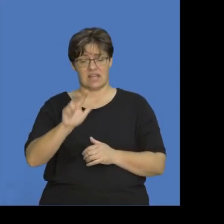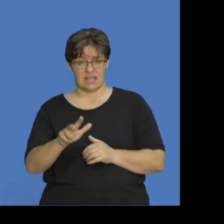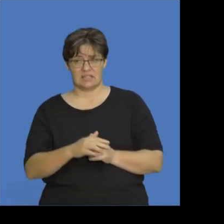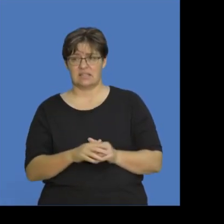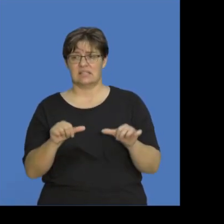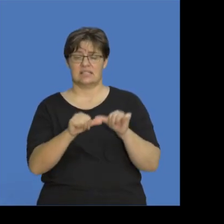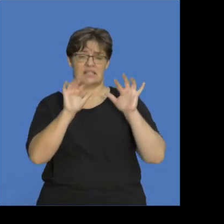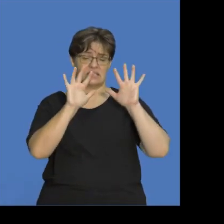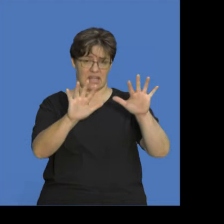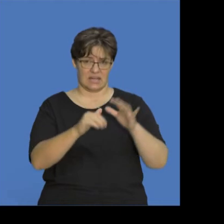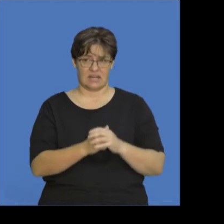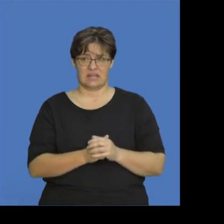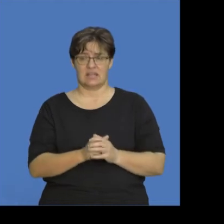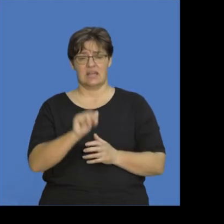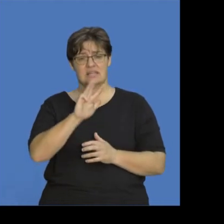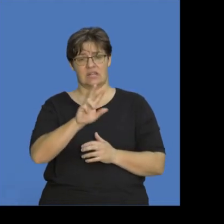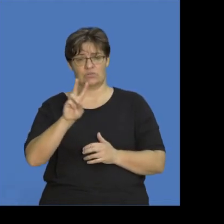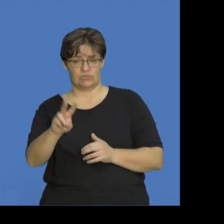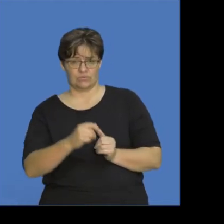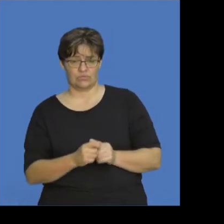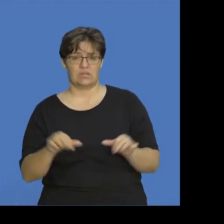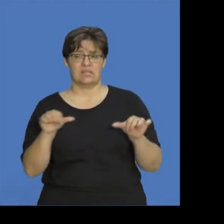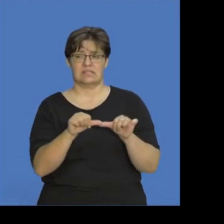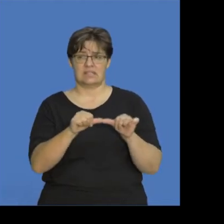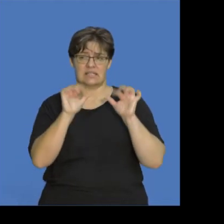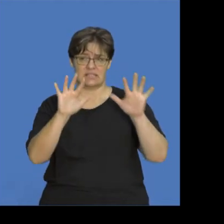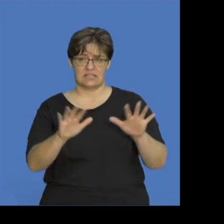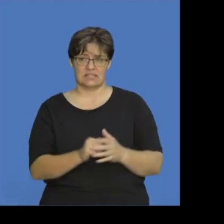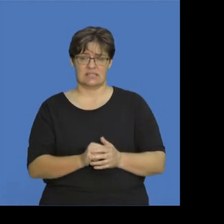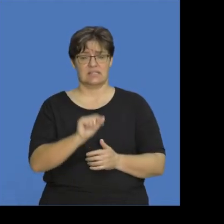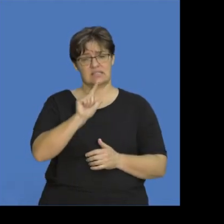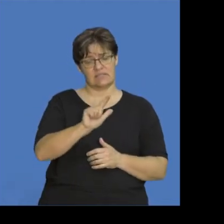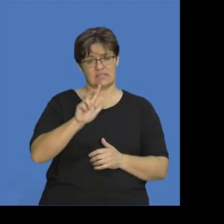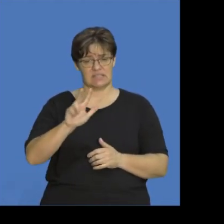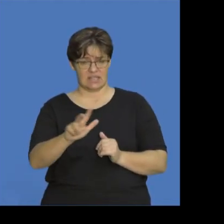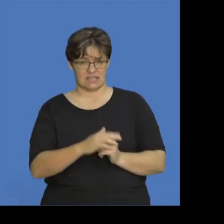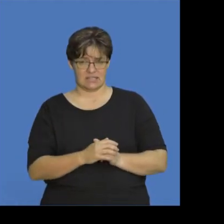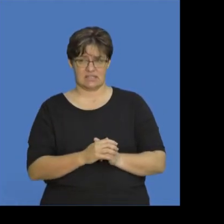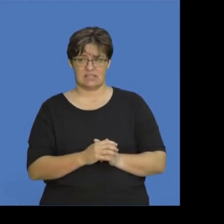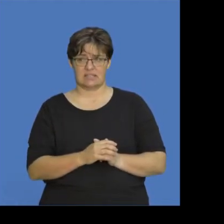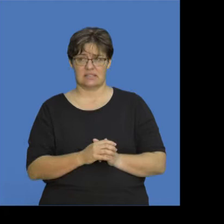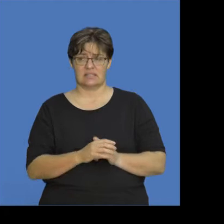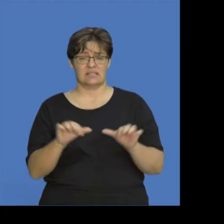7, 68, size 10, 92, size 10,